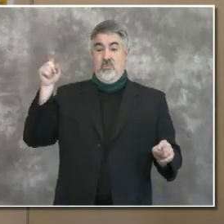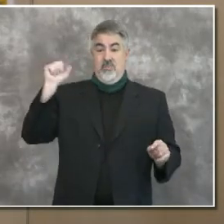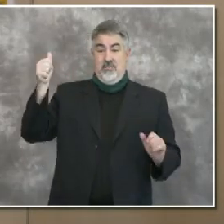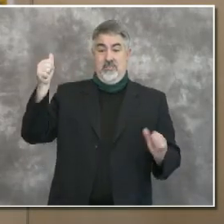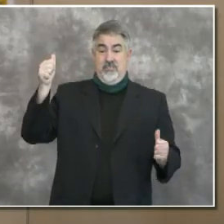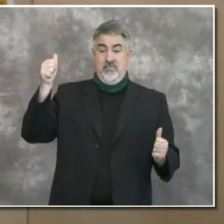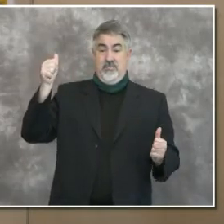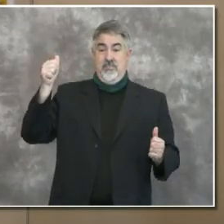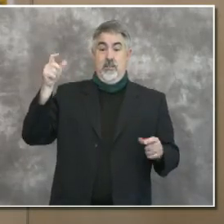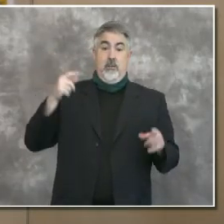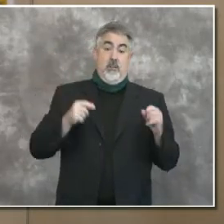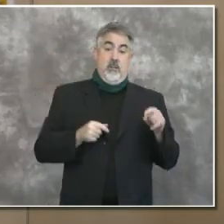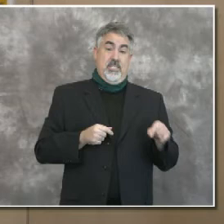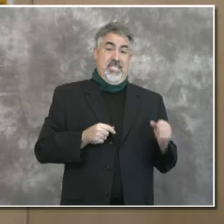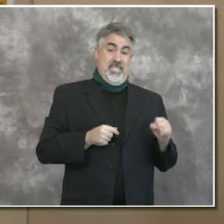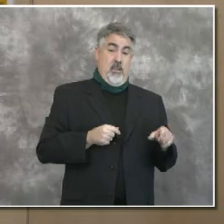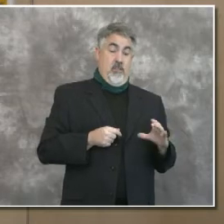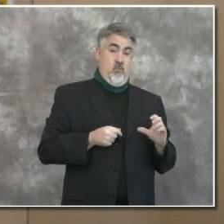south